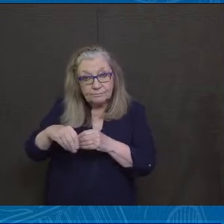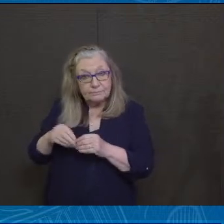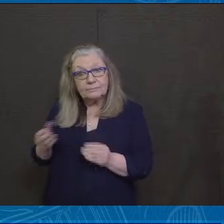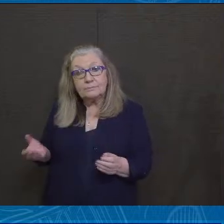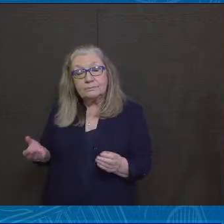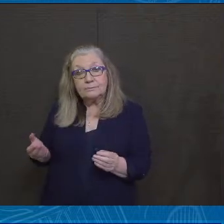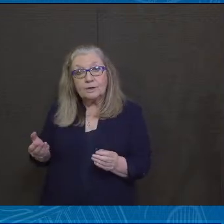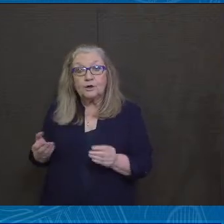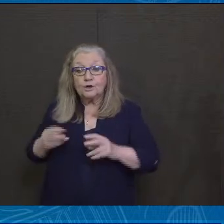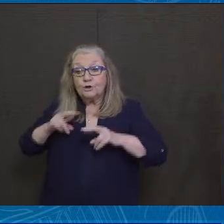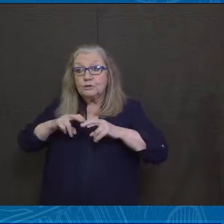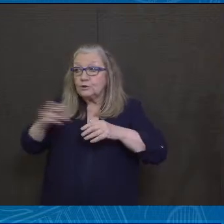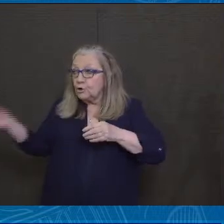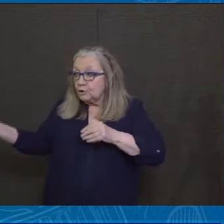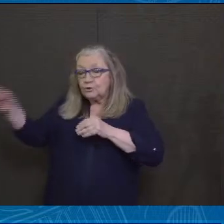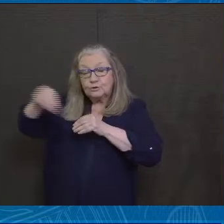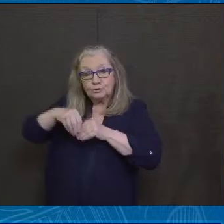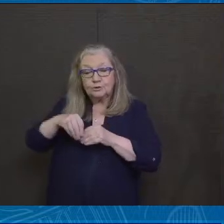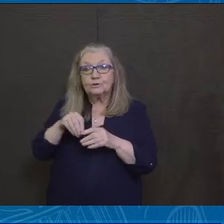research.